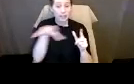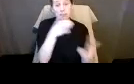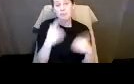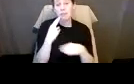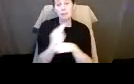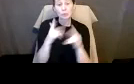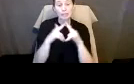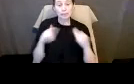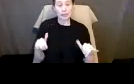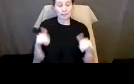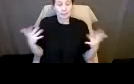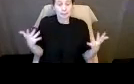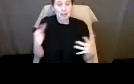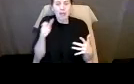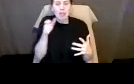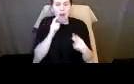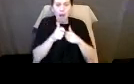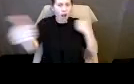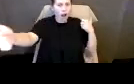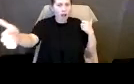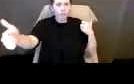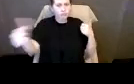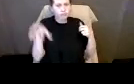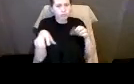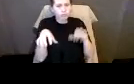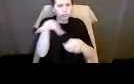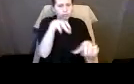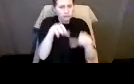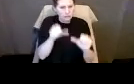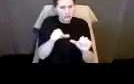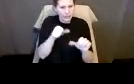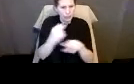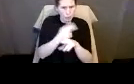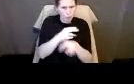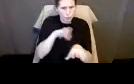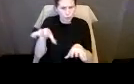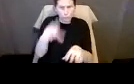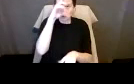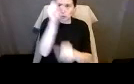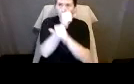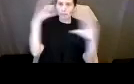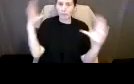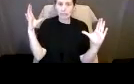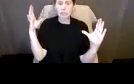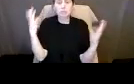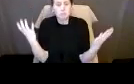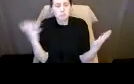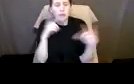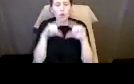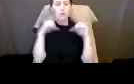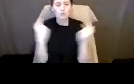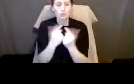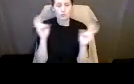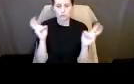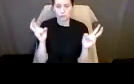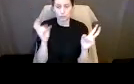in tandem. They're not very far apart from one another. So you can kind of envision them as a group. And